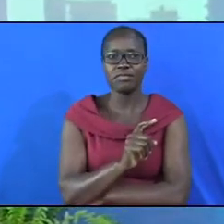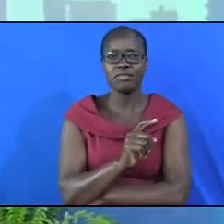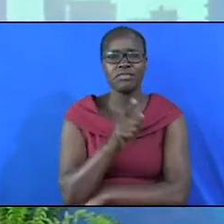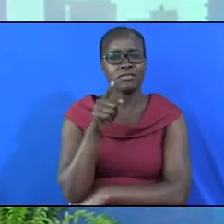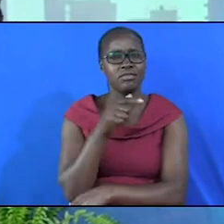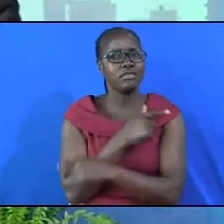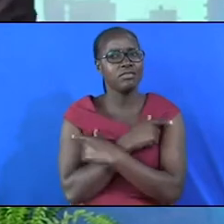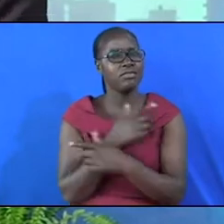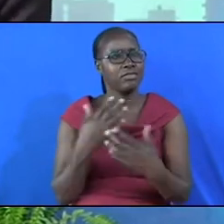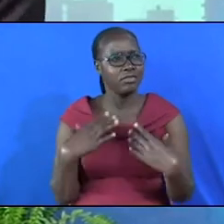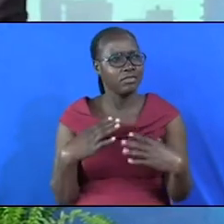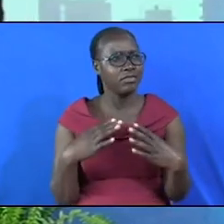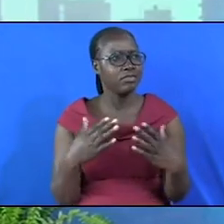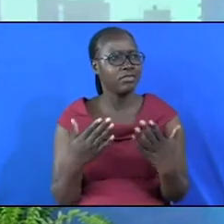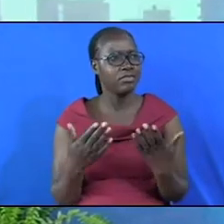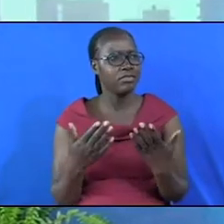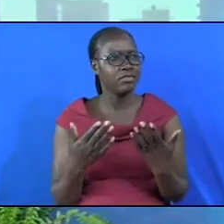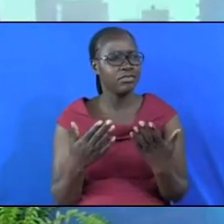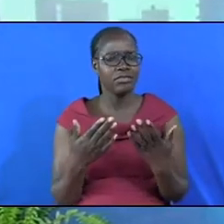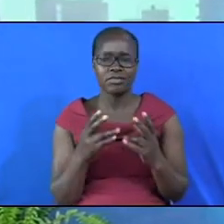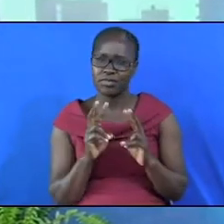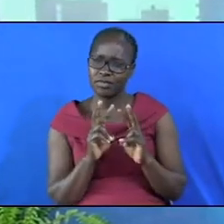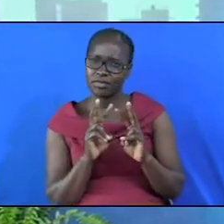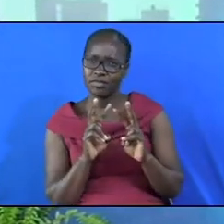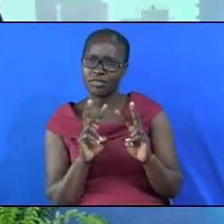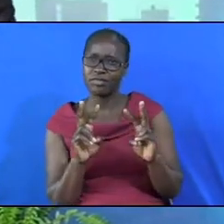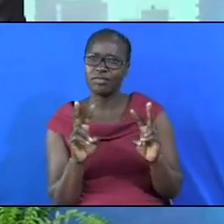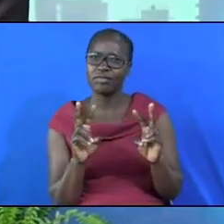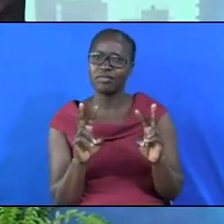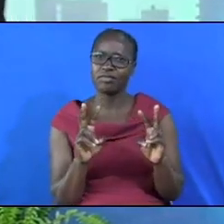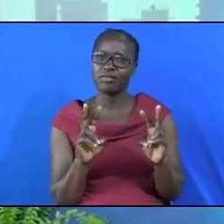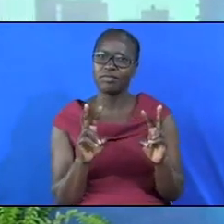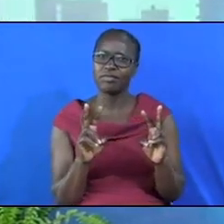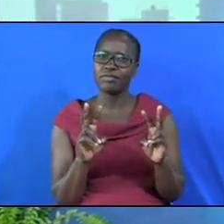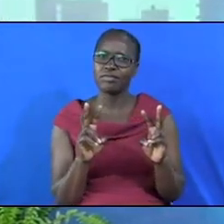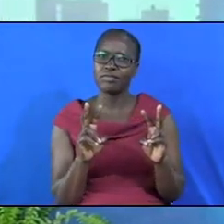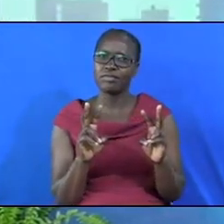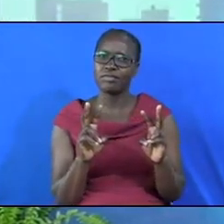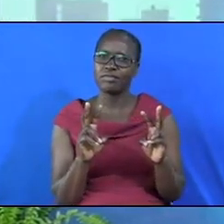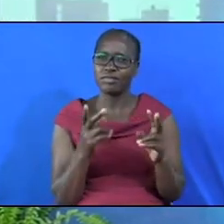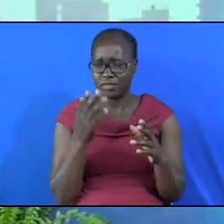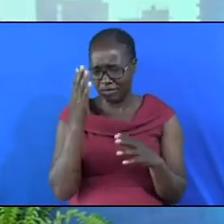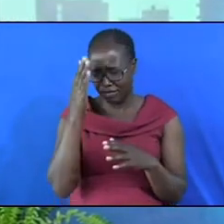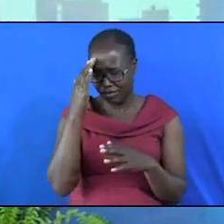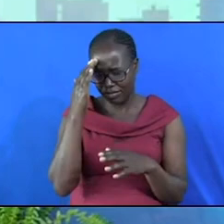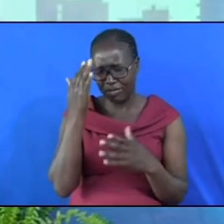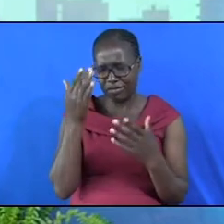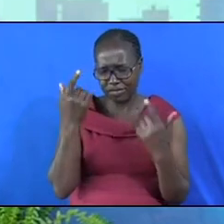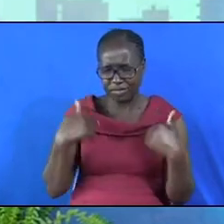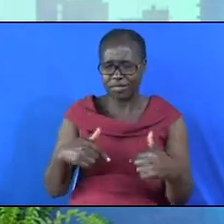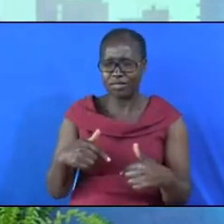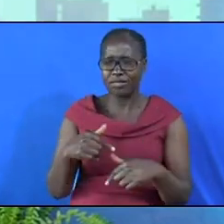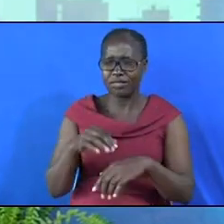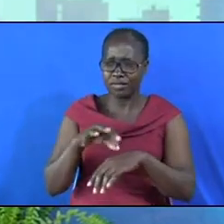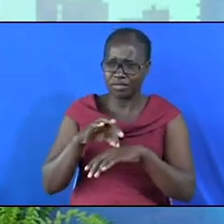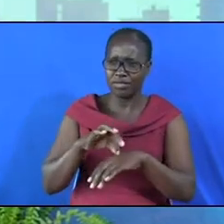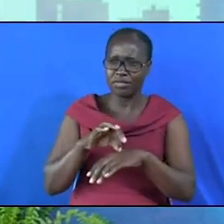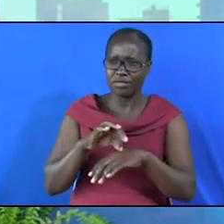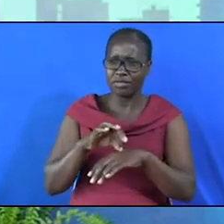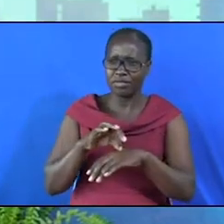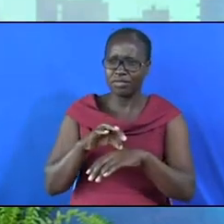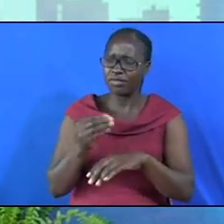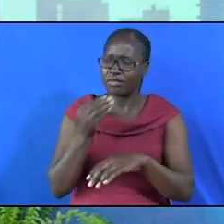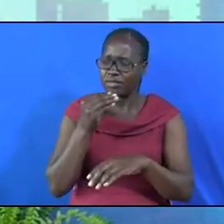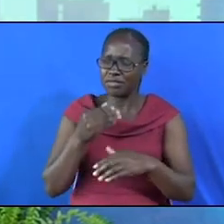love people? Do you feed the hungry? Do you clothe the naked? Do you